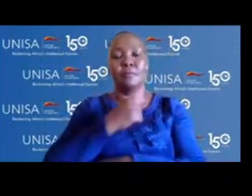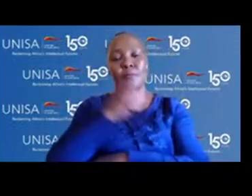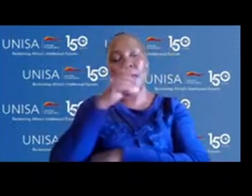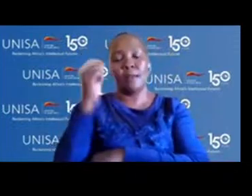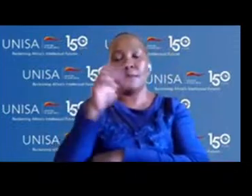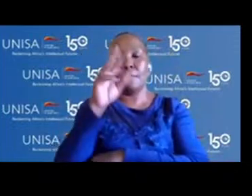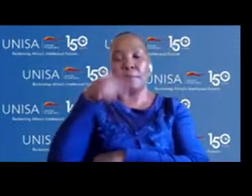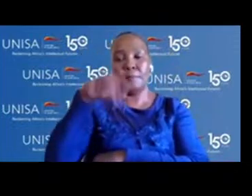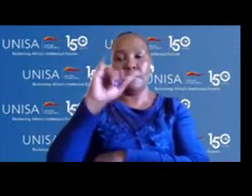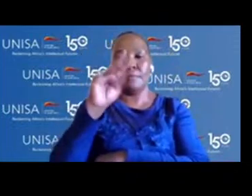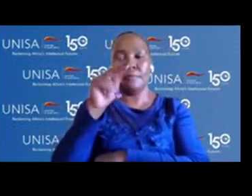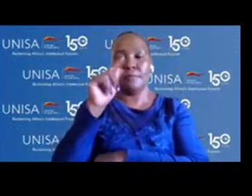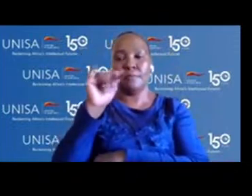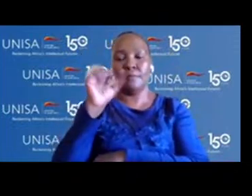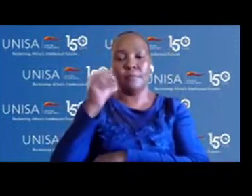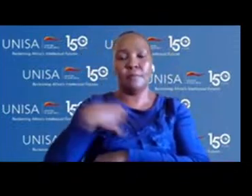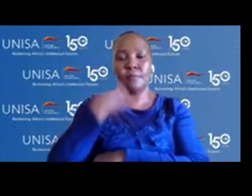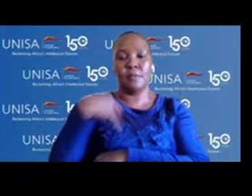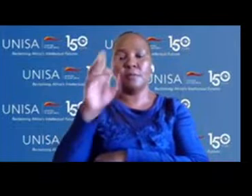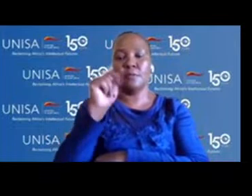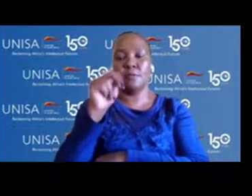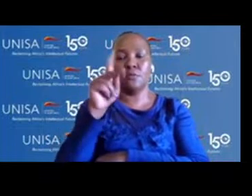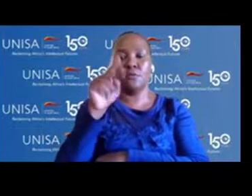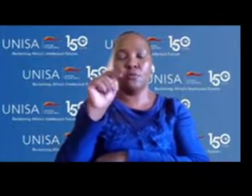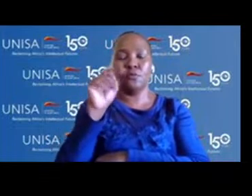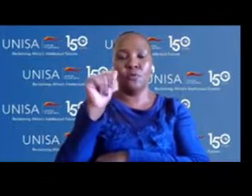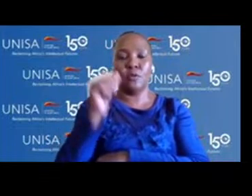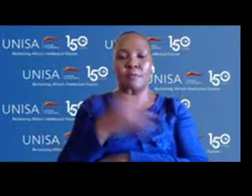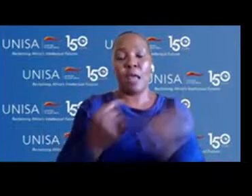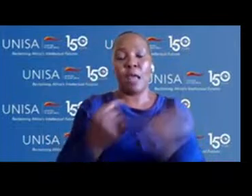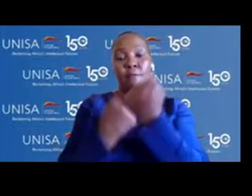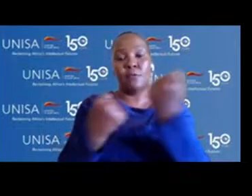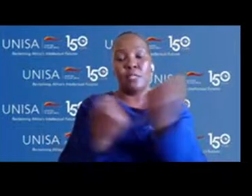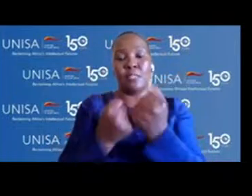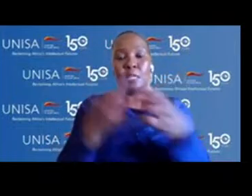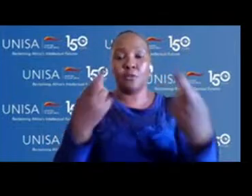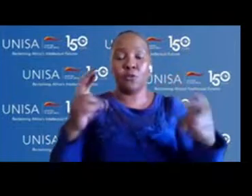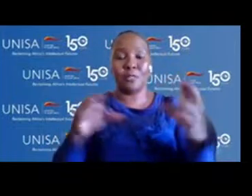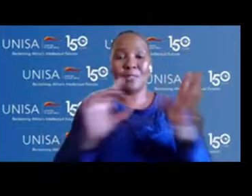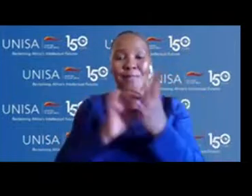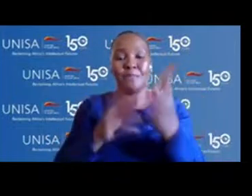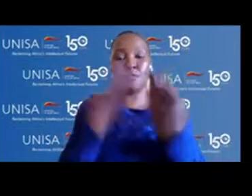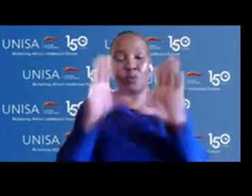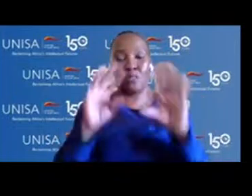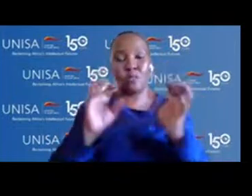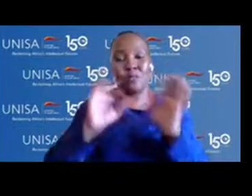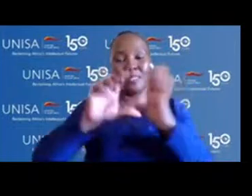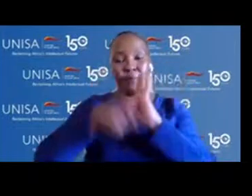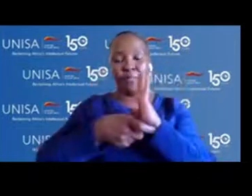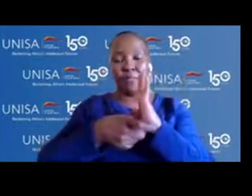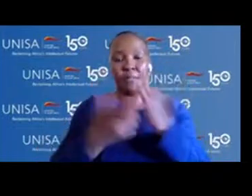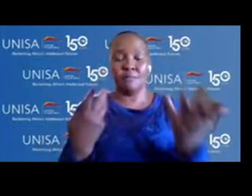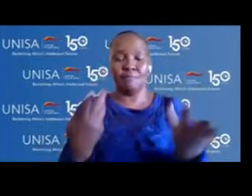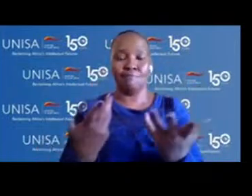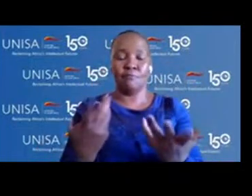Pinchas Nguna. I'm from the Advocacy and Resource Center for Students with Disabilities.